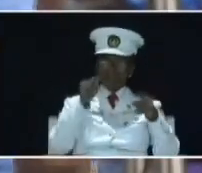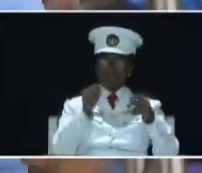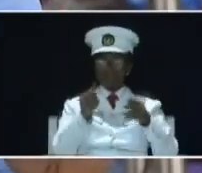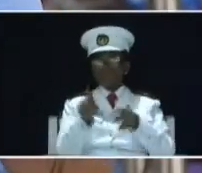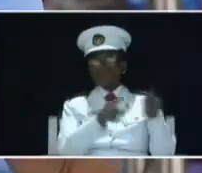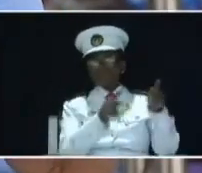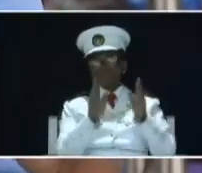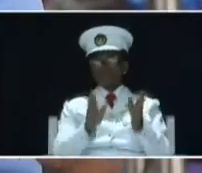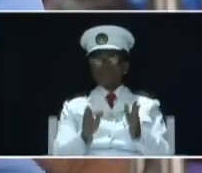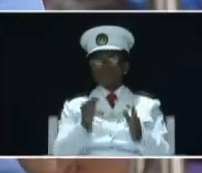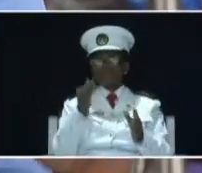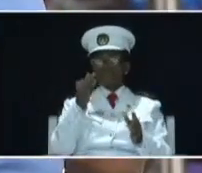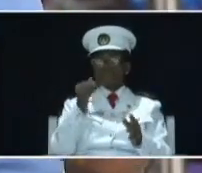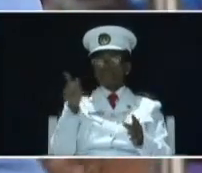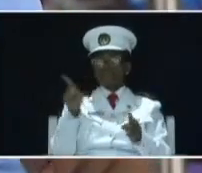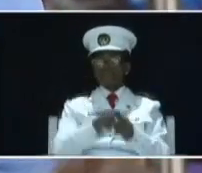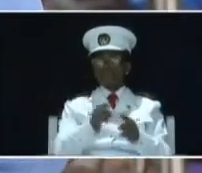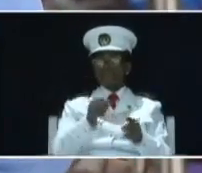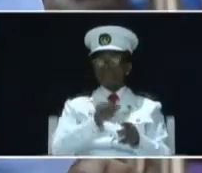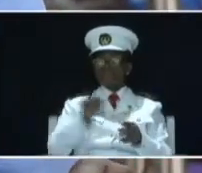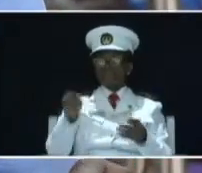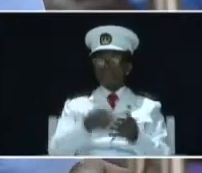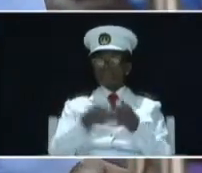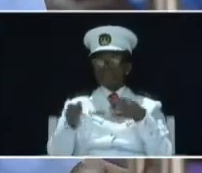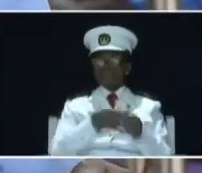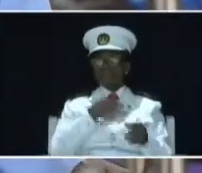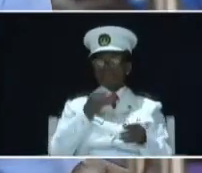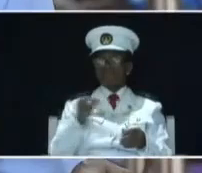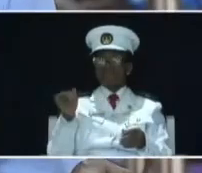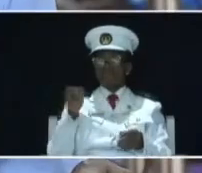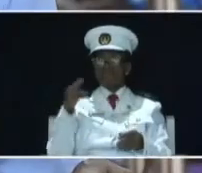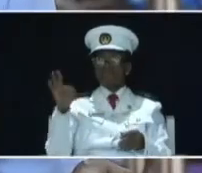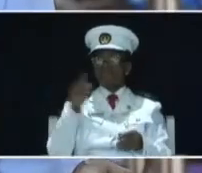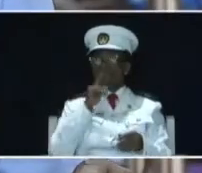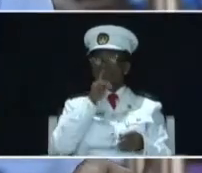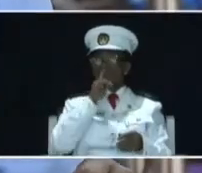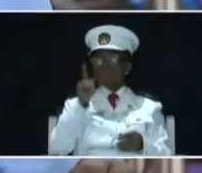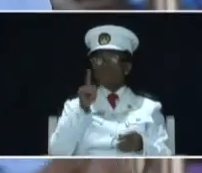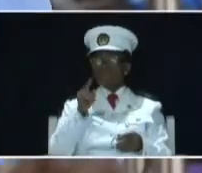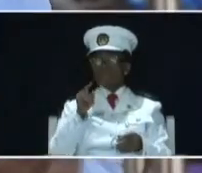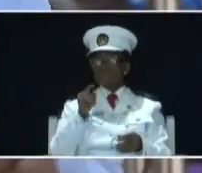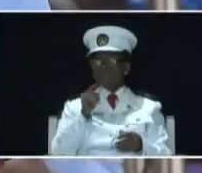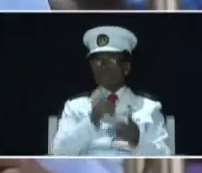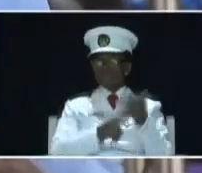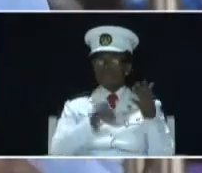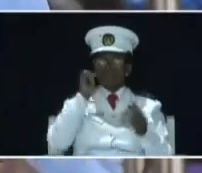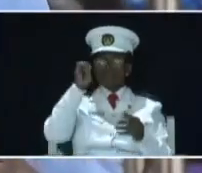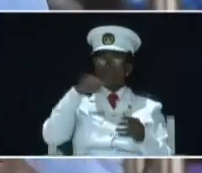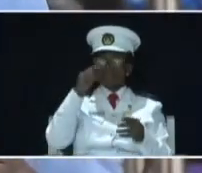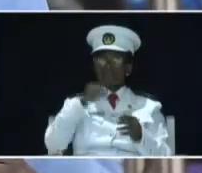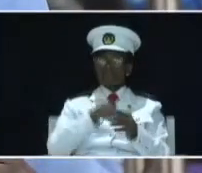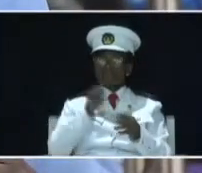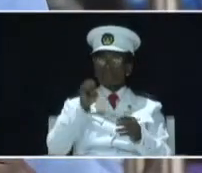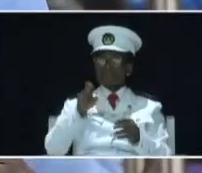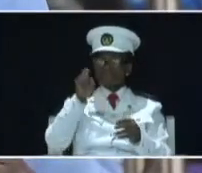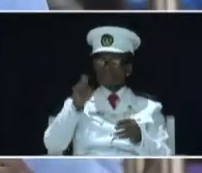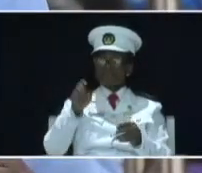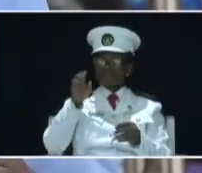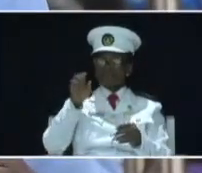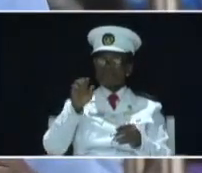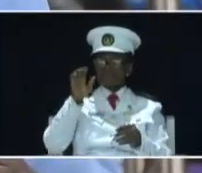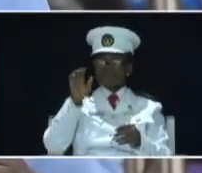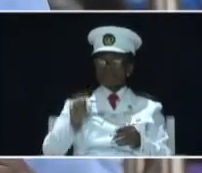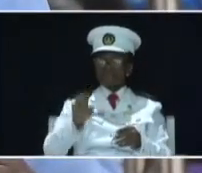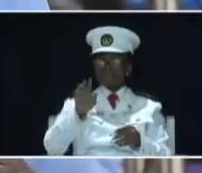As a matter of fact, something that he said in Ezekiel 22 from verse 29 to